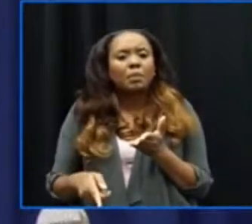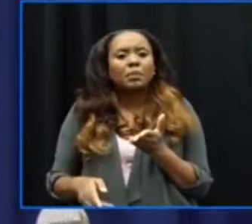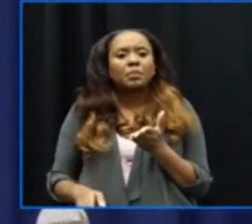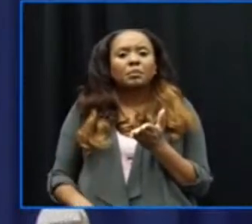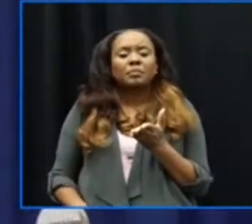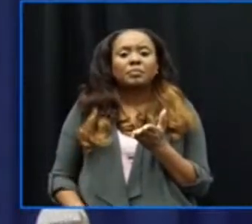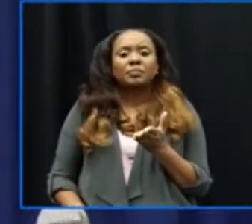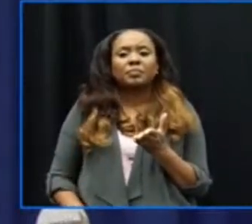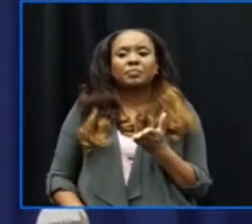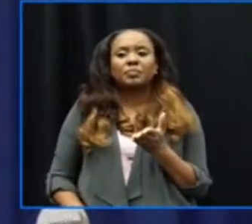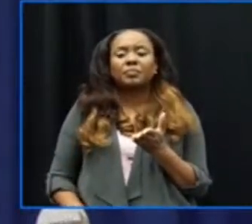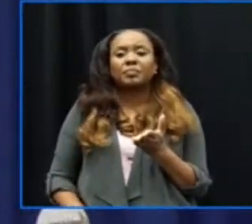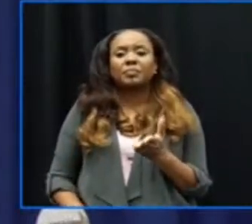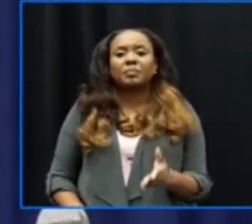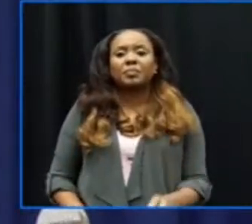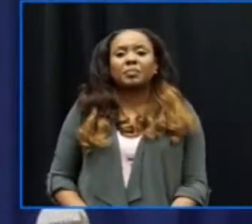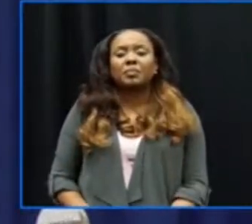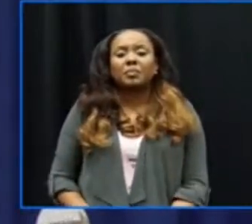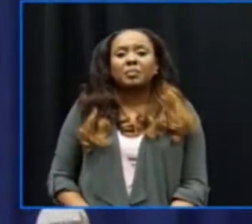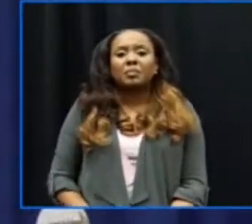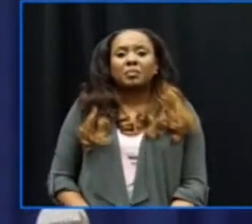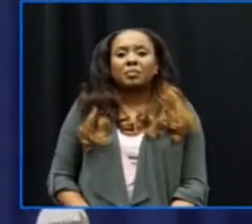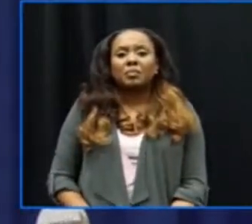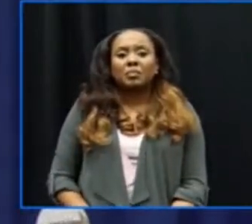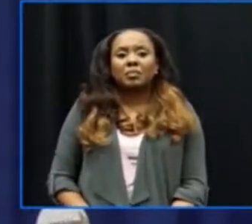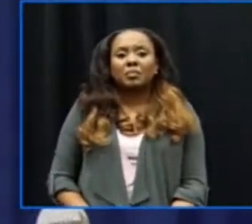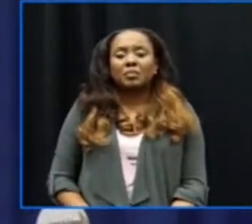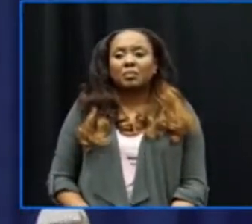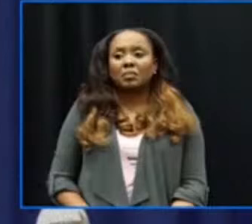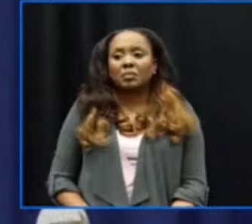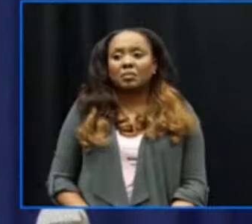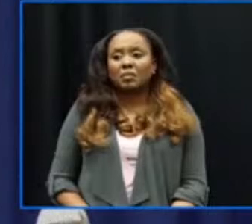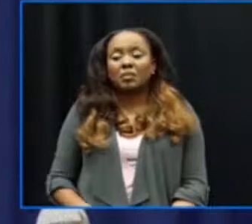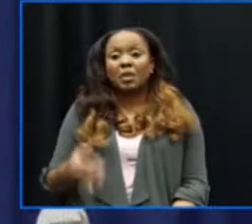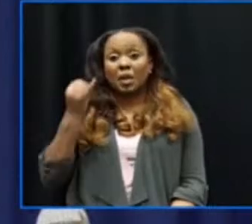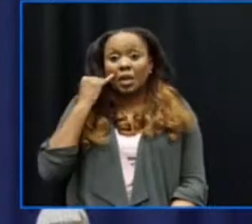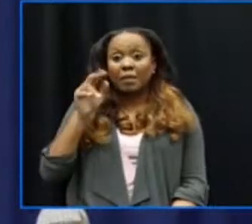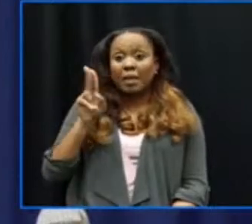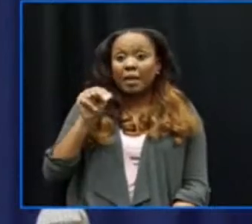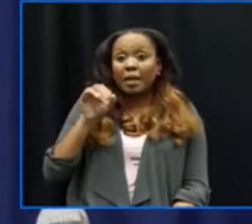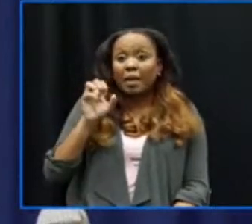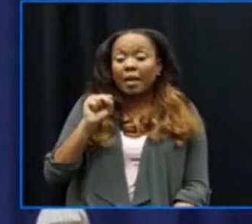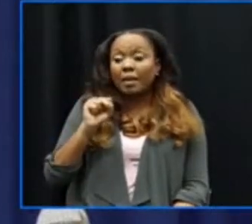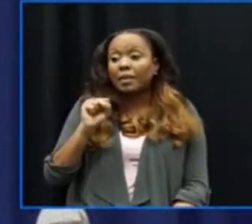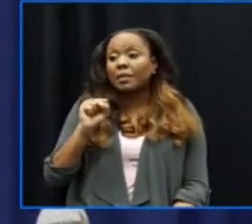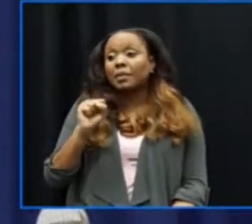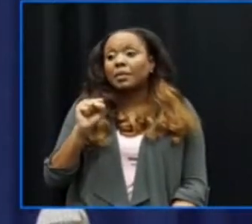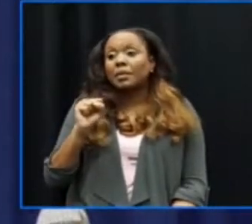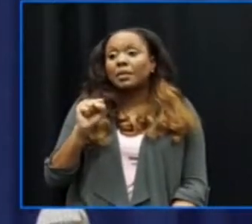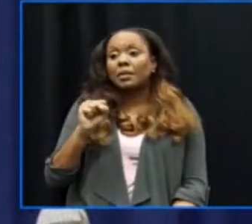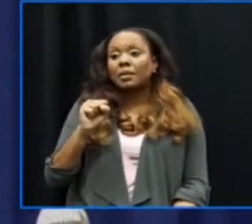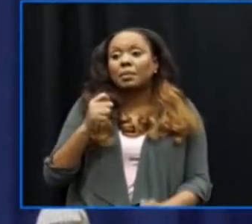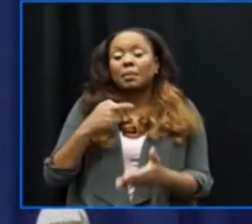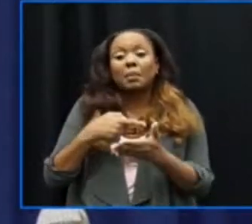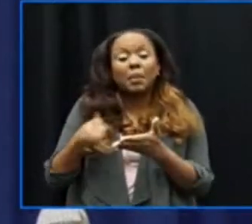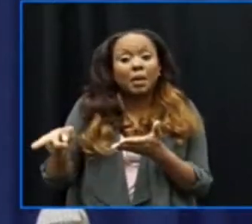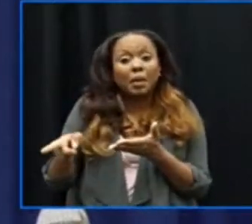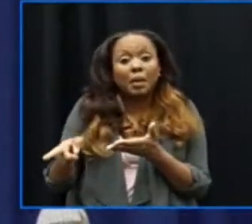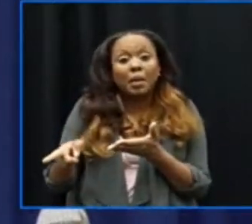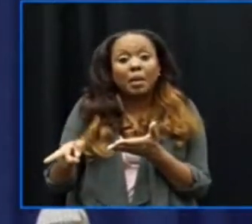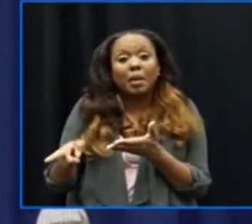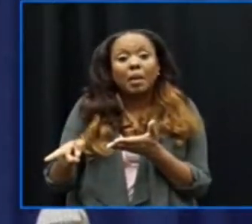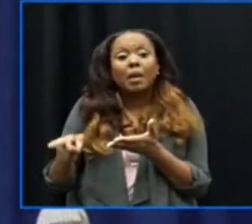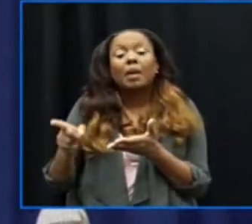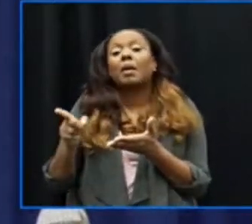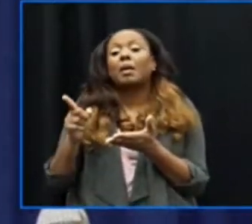The smaller the NIS pension payout, the more dependent the individual will be